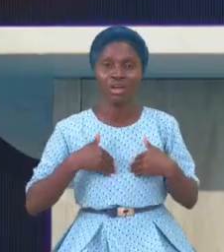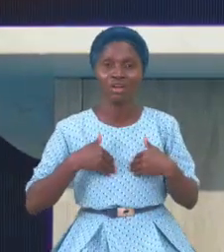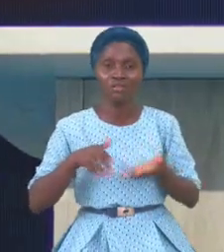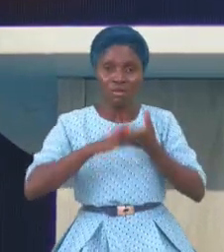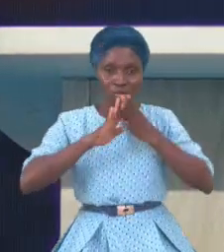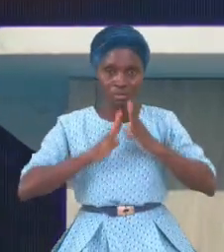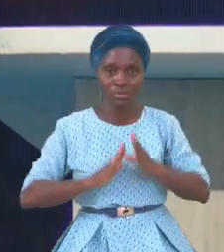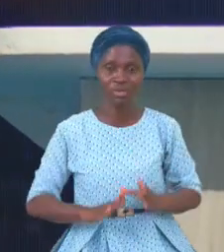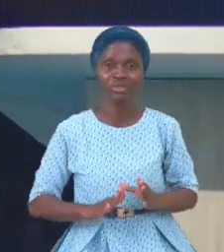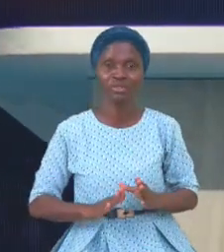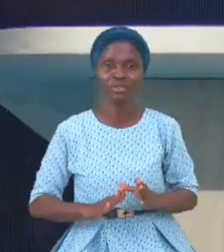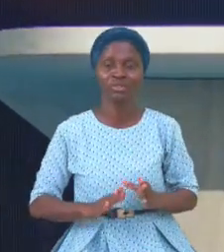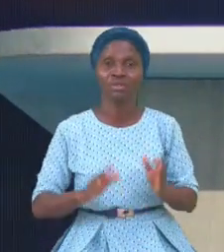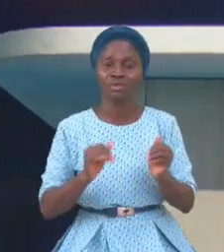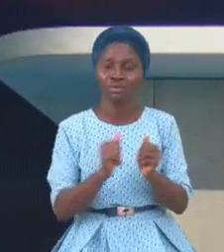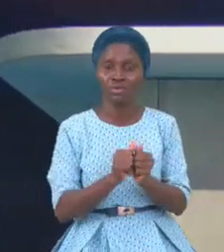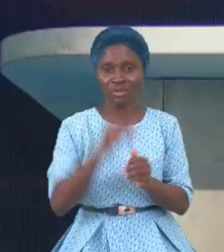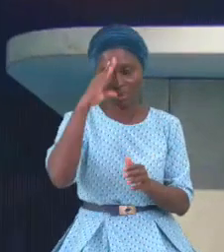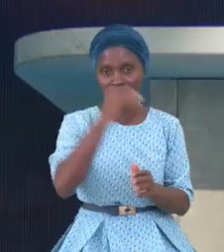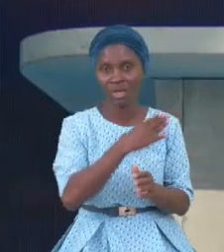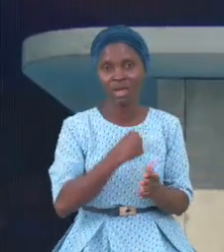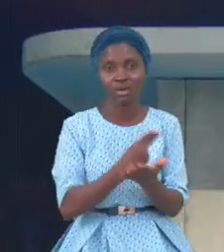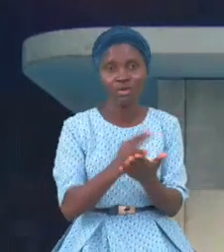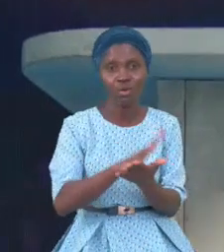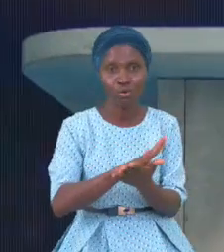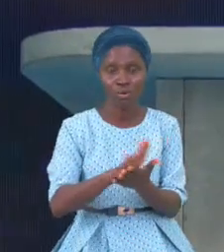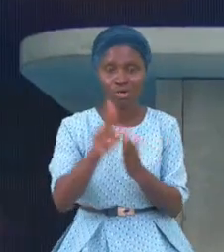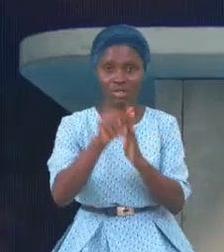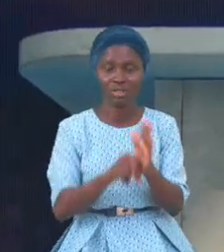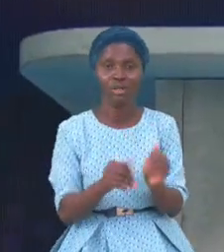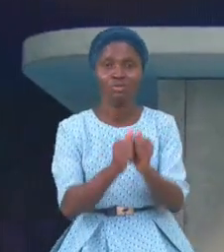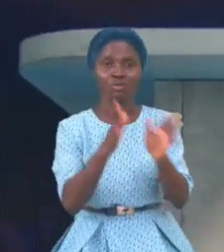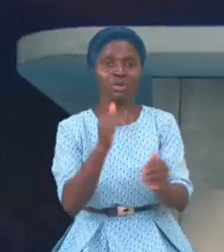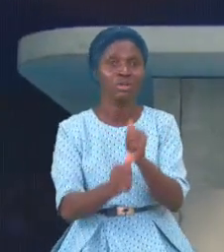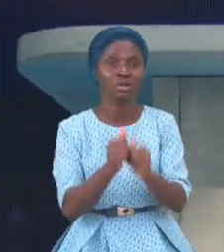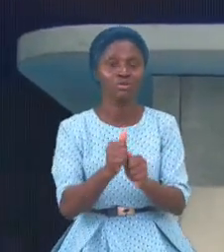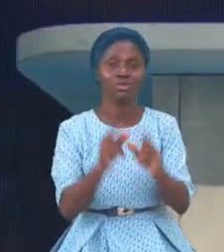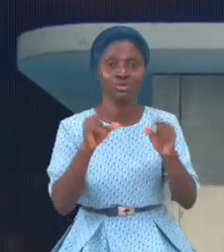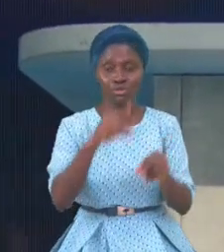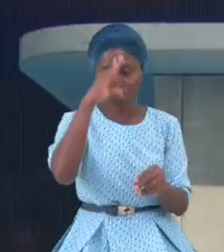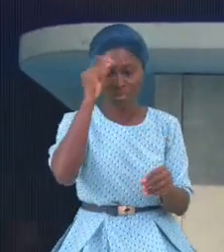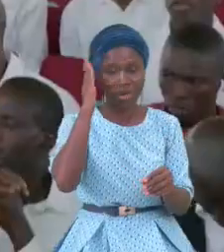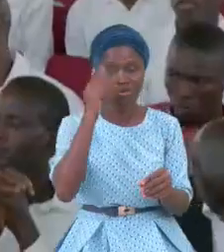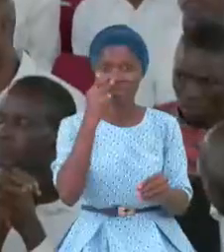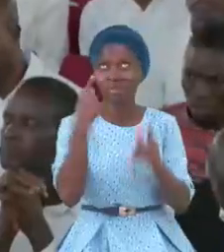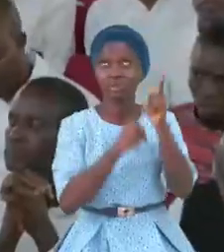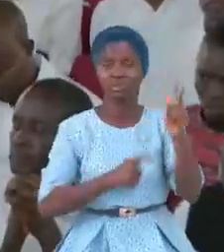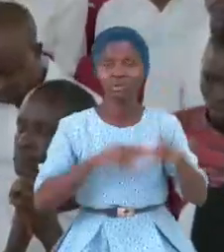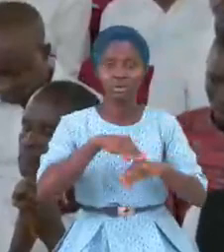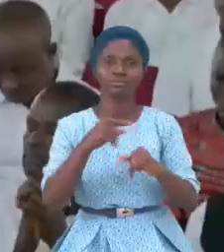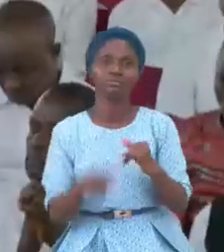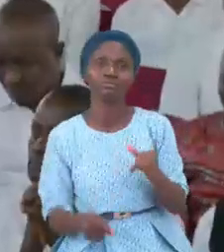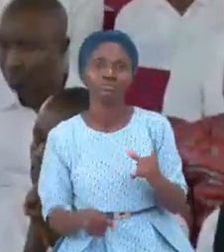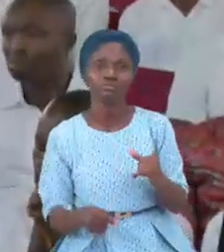see the Lord. God has called you, and he wants you to have courage, and all the courage you need, he'll give unto you. And